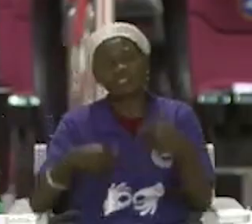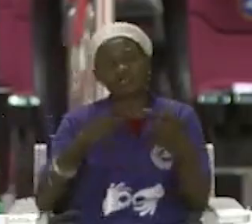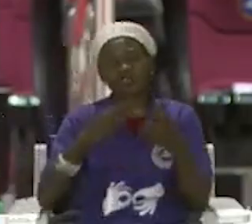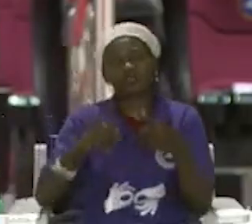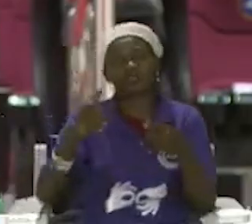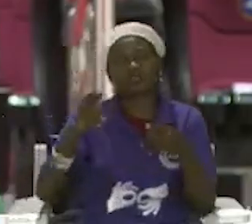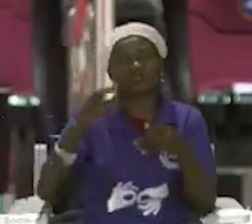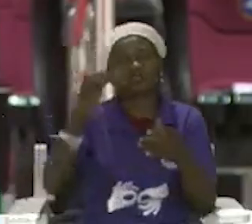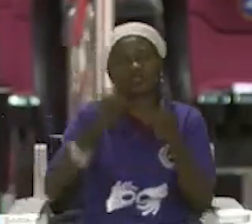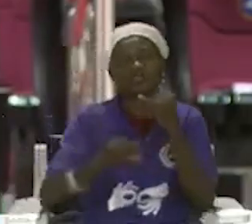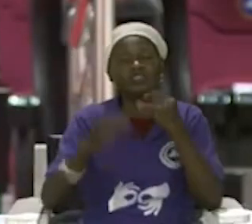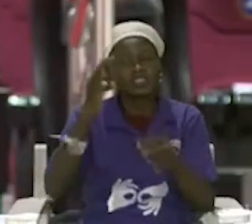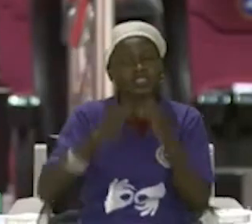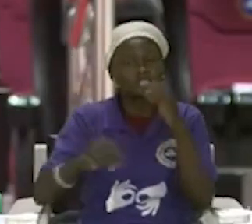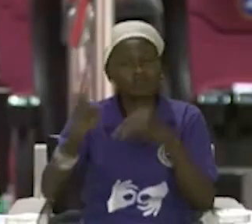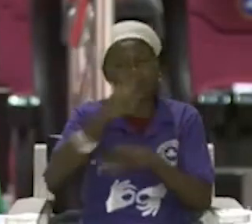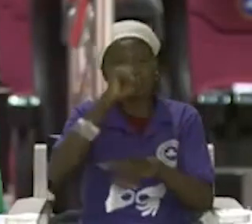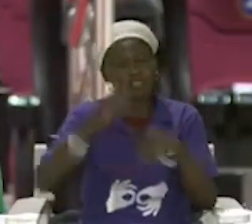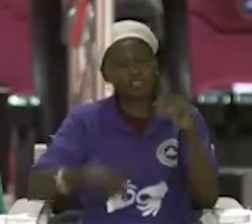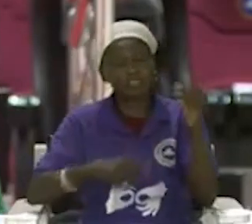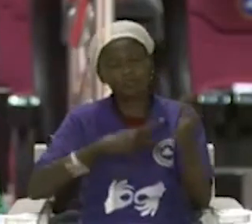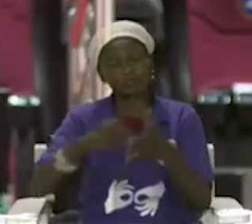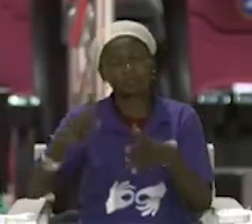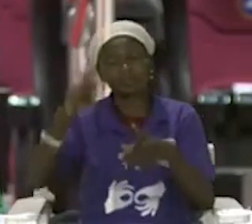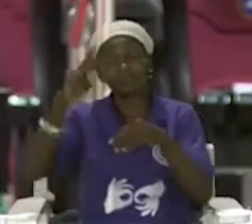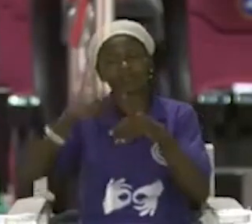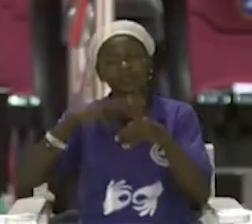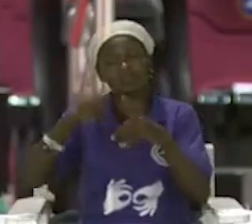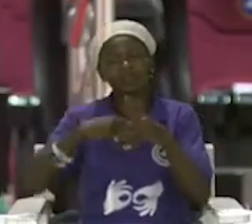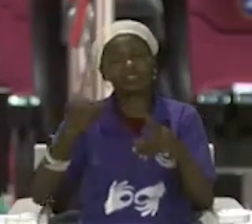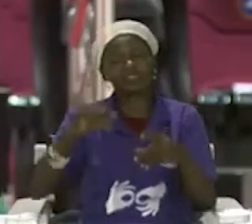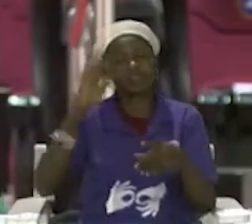rent, they will say, where is your God?